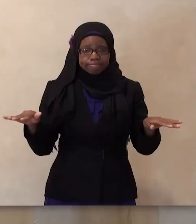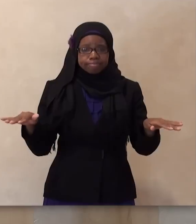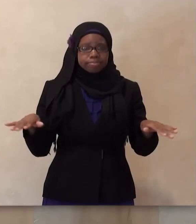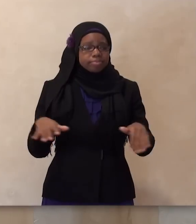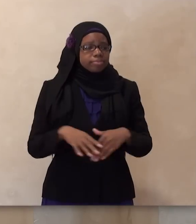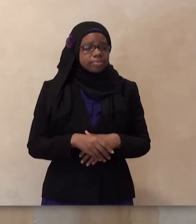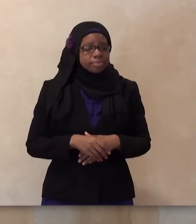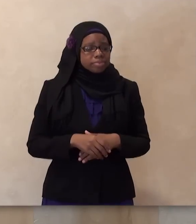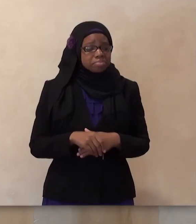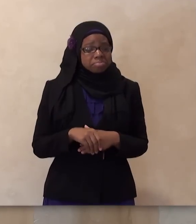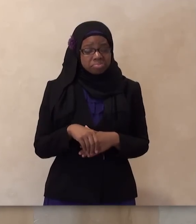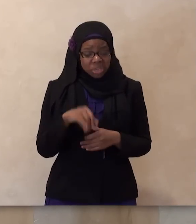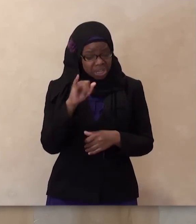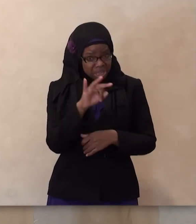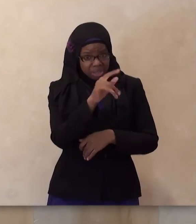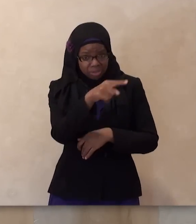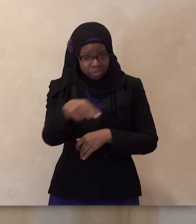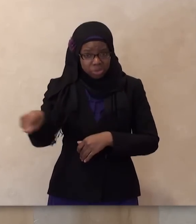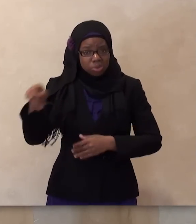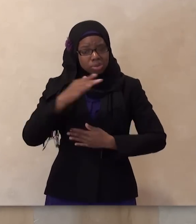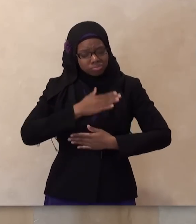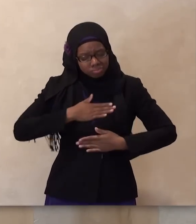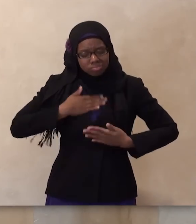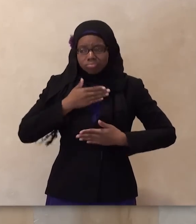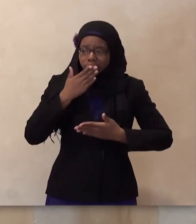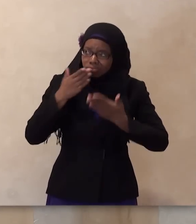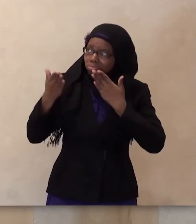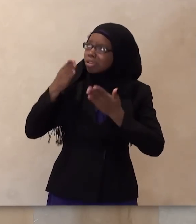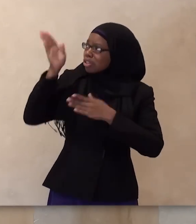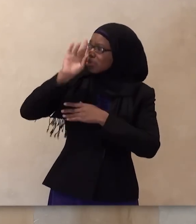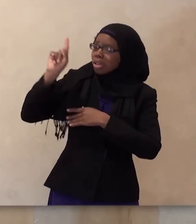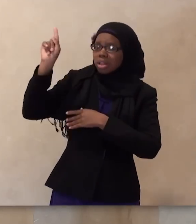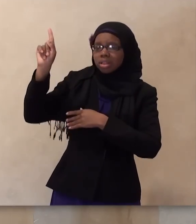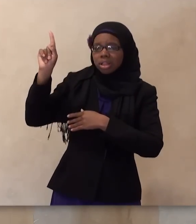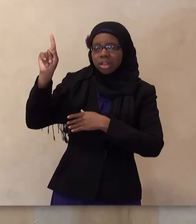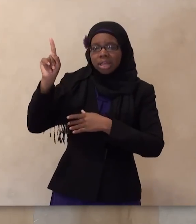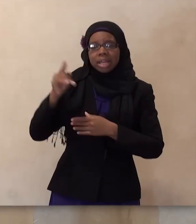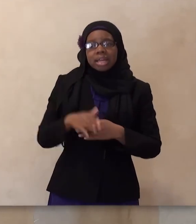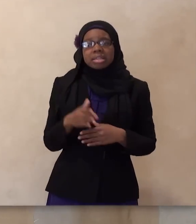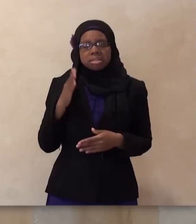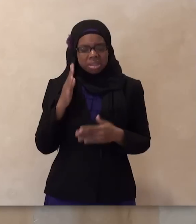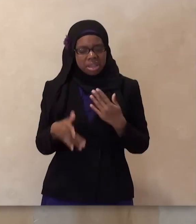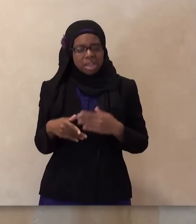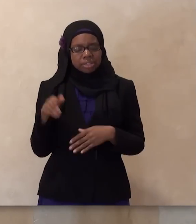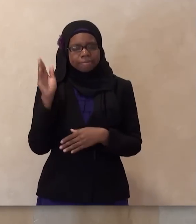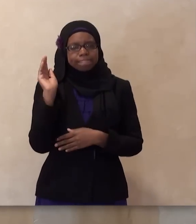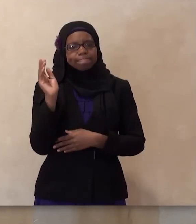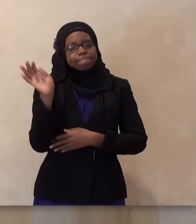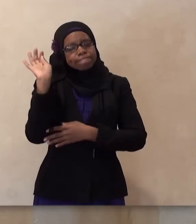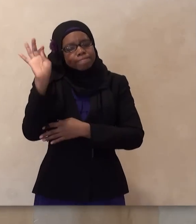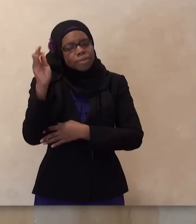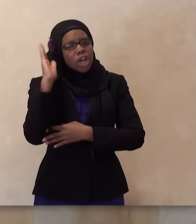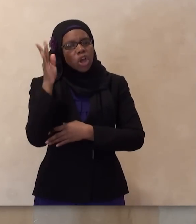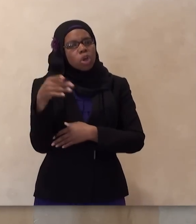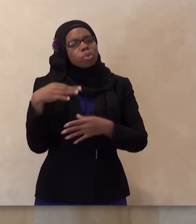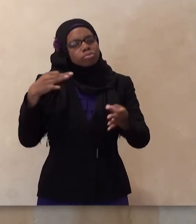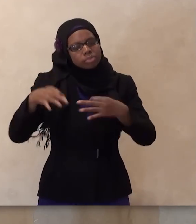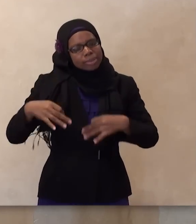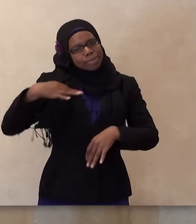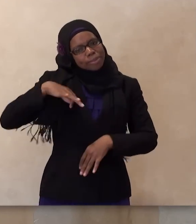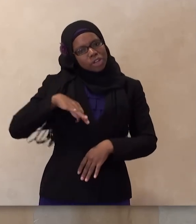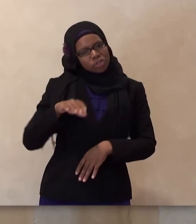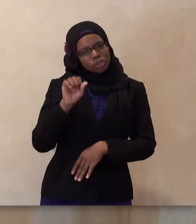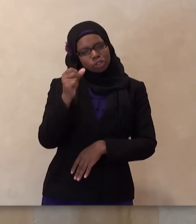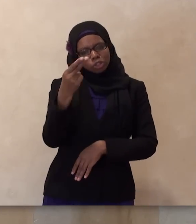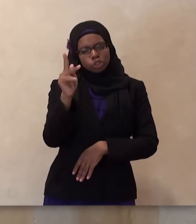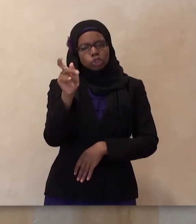you are grateful to Allah subhanahu wa ta'ala, inshallah at the end of my talk I will mention the benefits of the shukr, that what